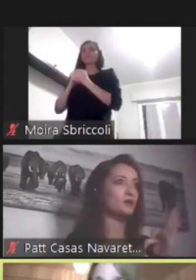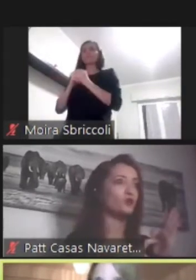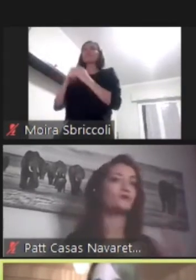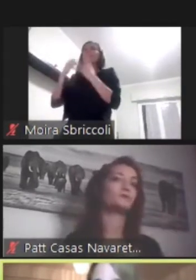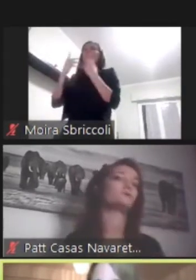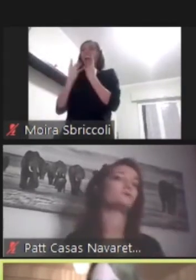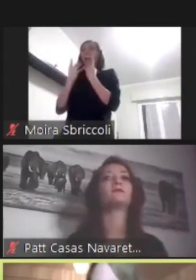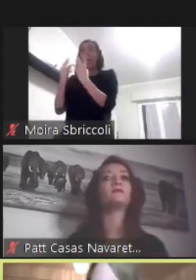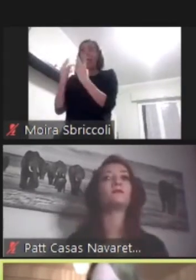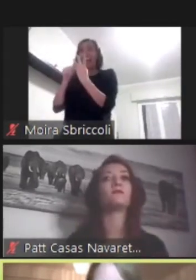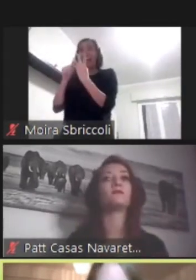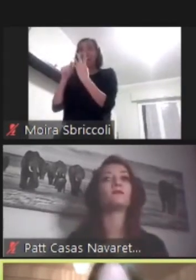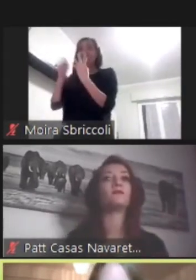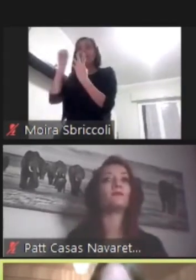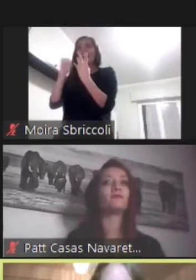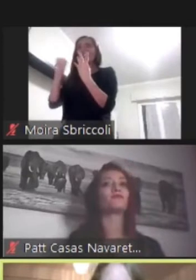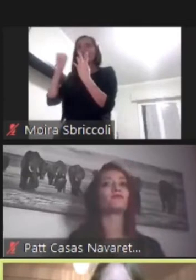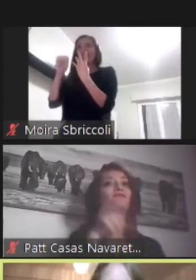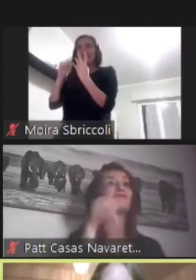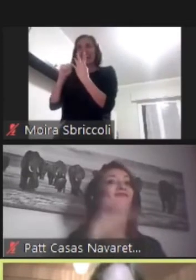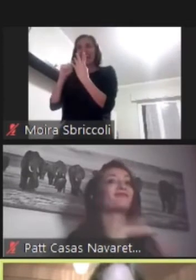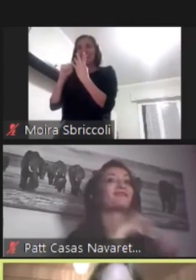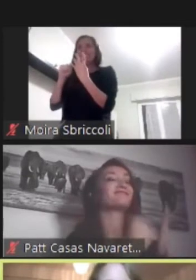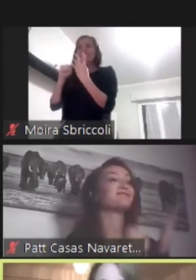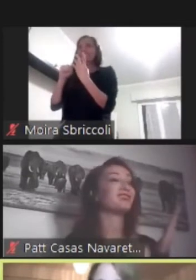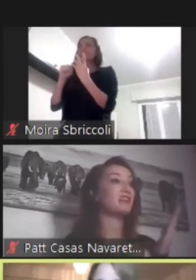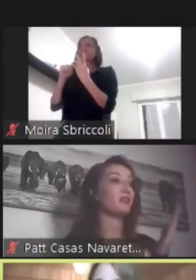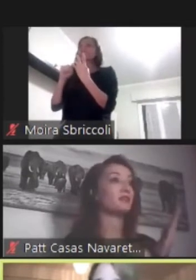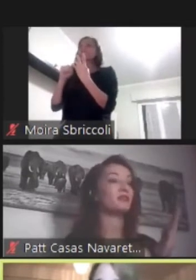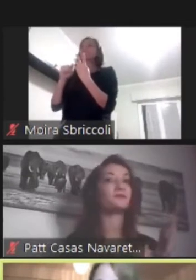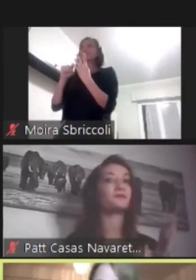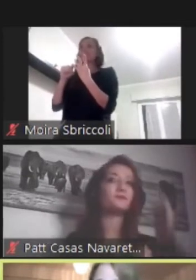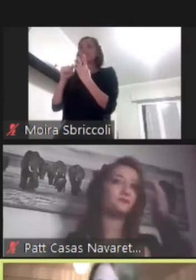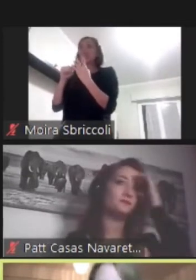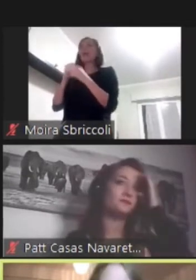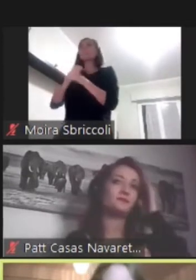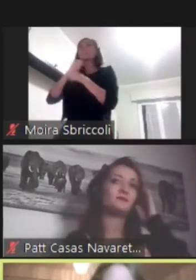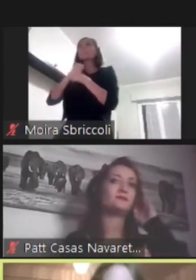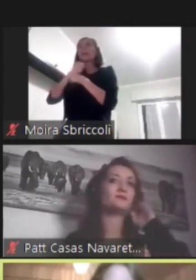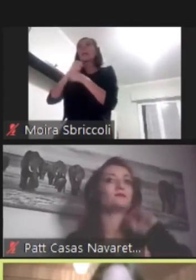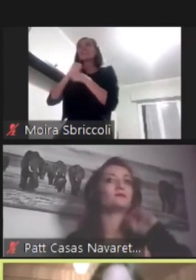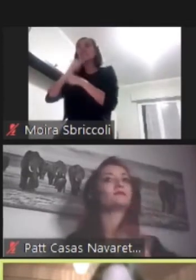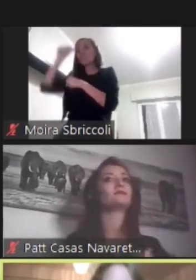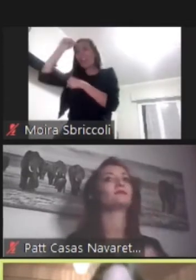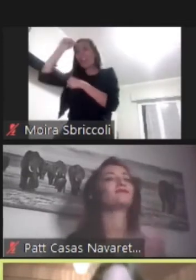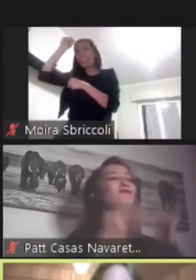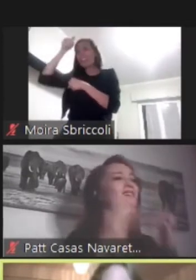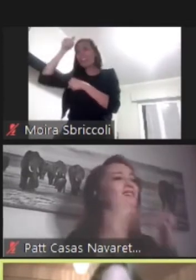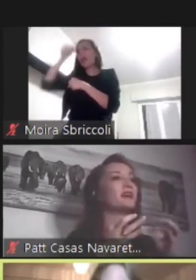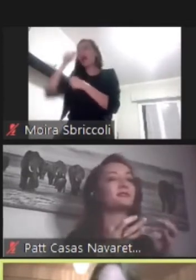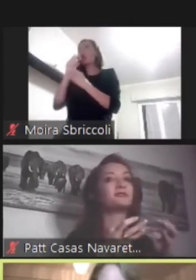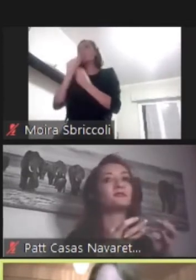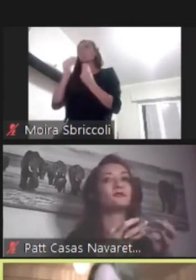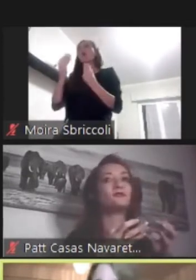of Ayurveda. And that's a form of alternative